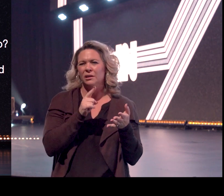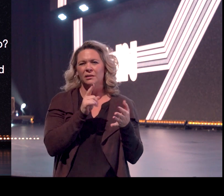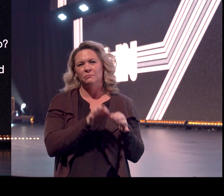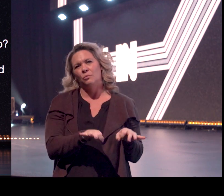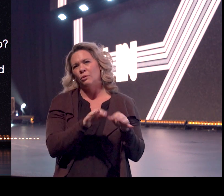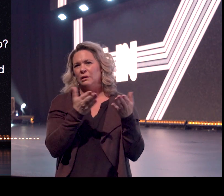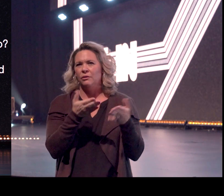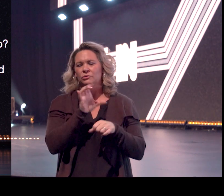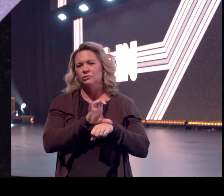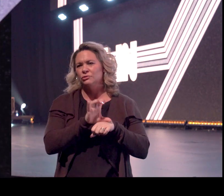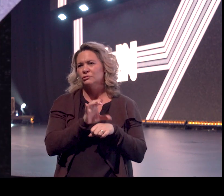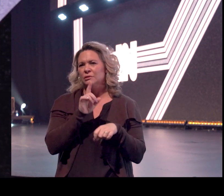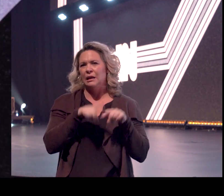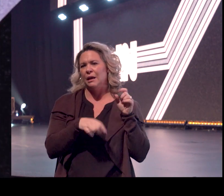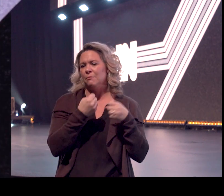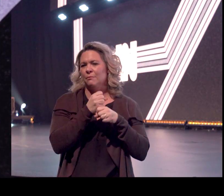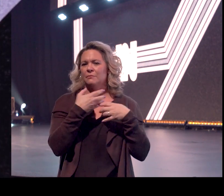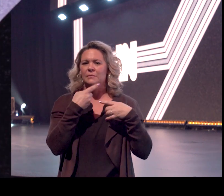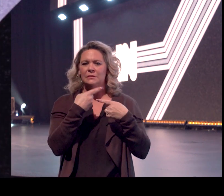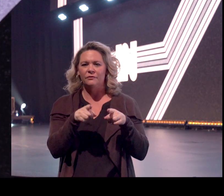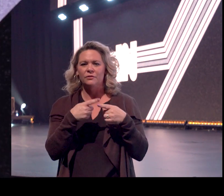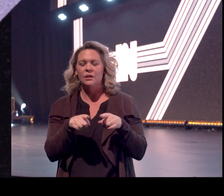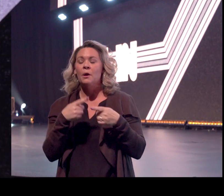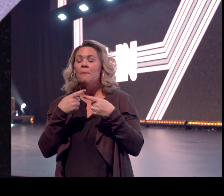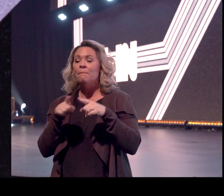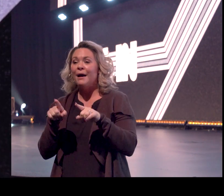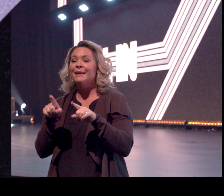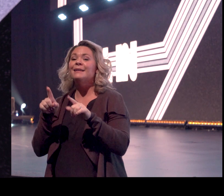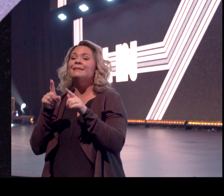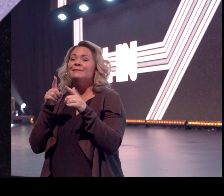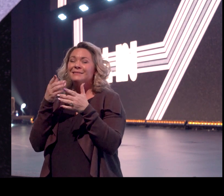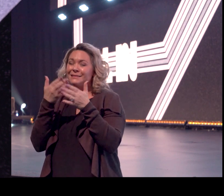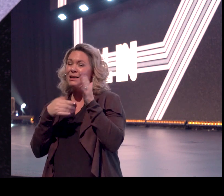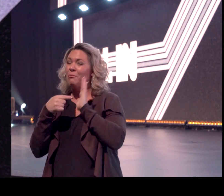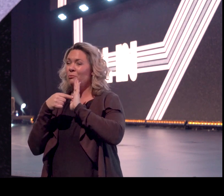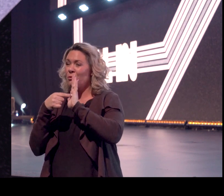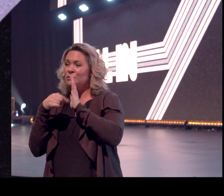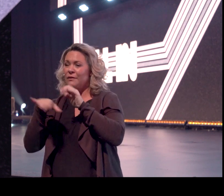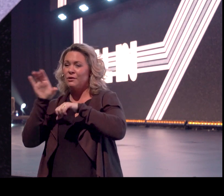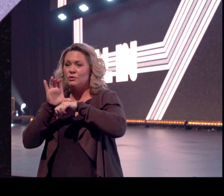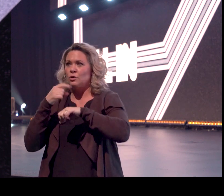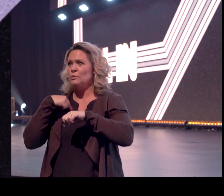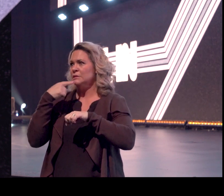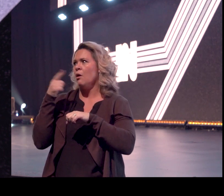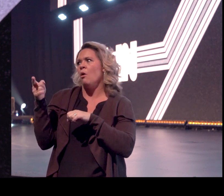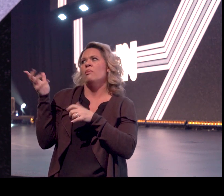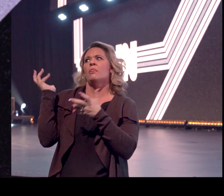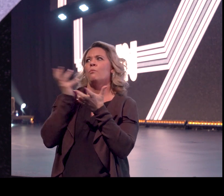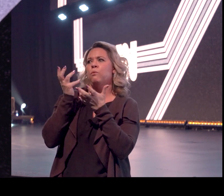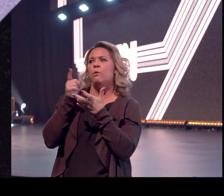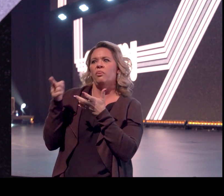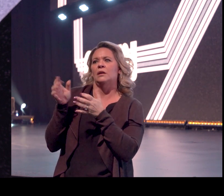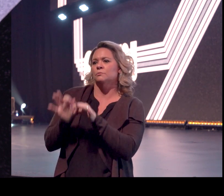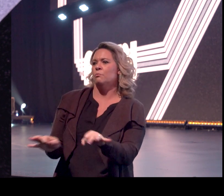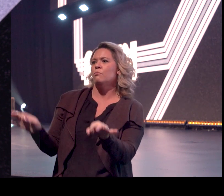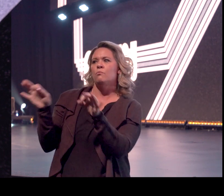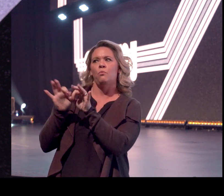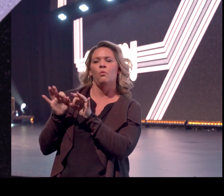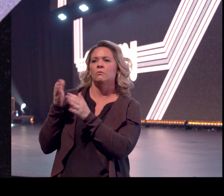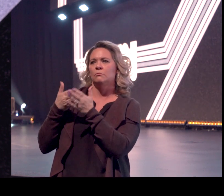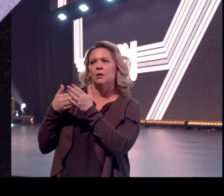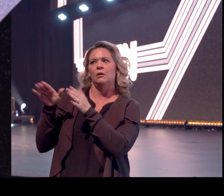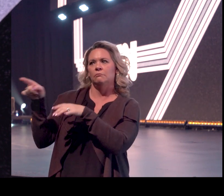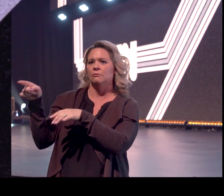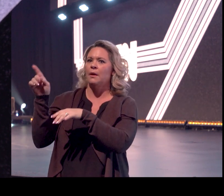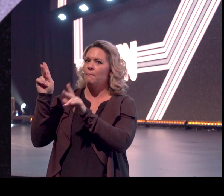don't even know if I matter. And what do? We end up elevating some roles in the church like they're ultra important, and the church is